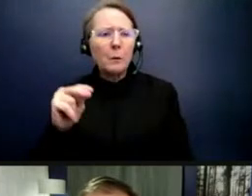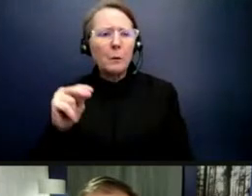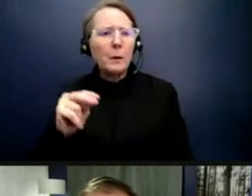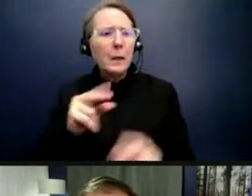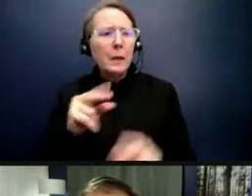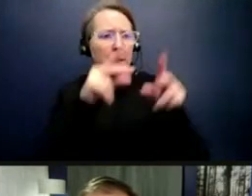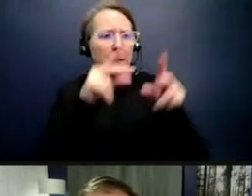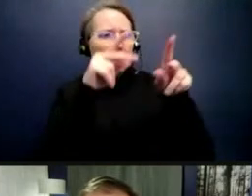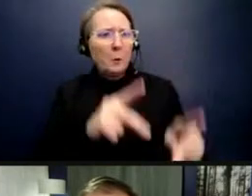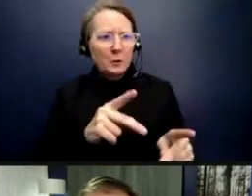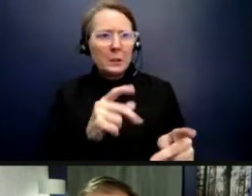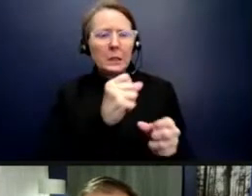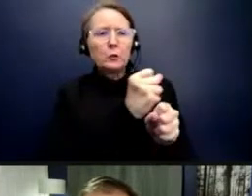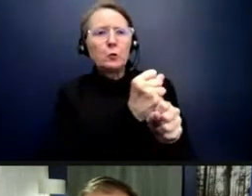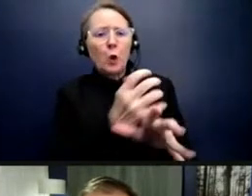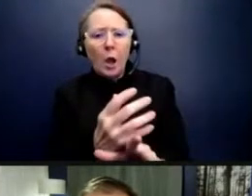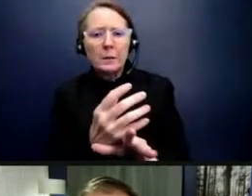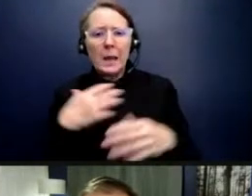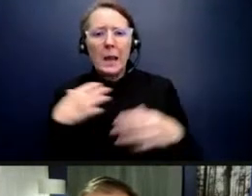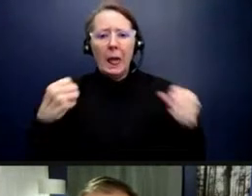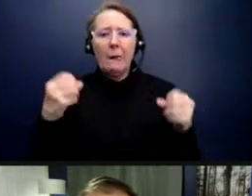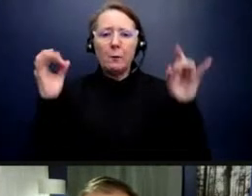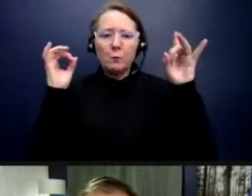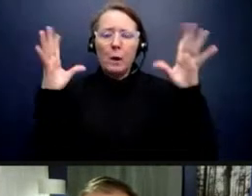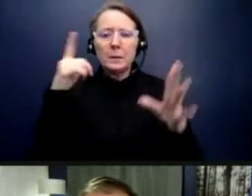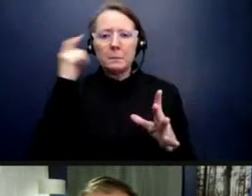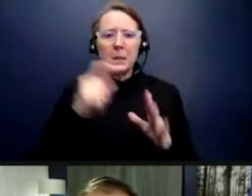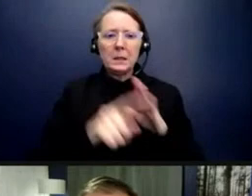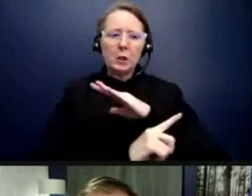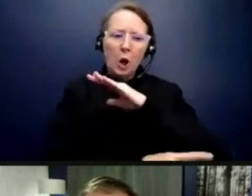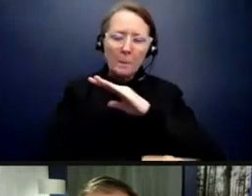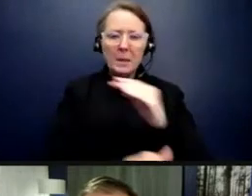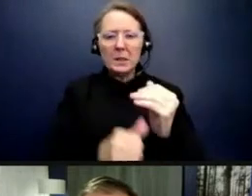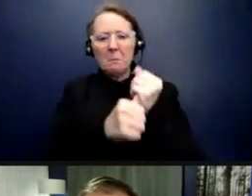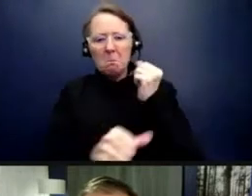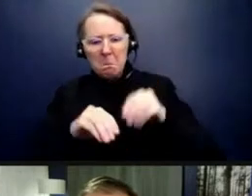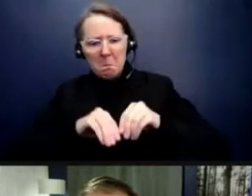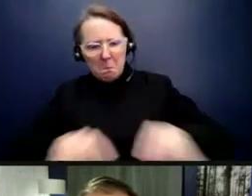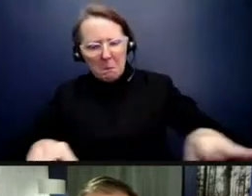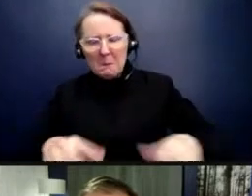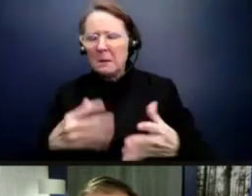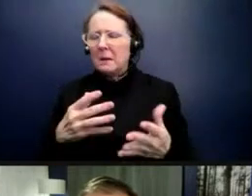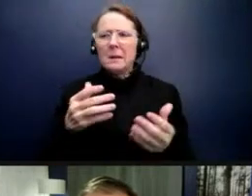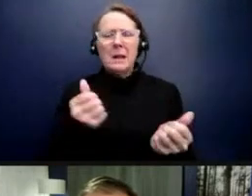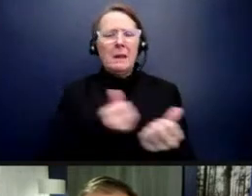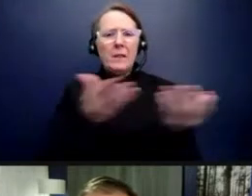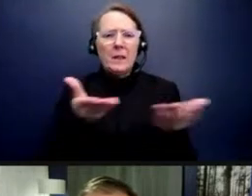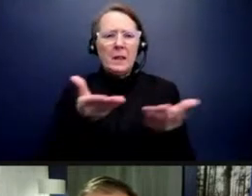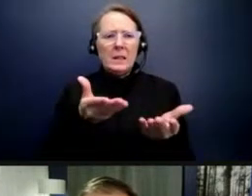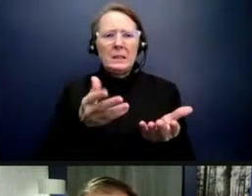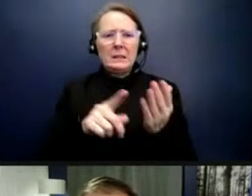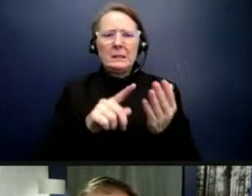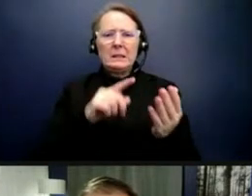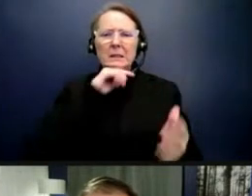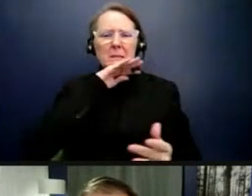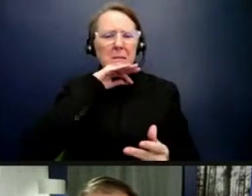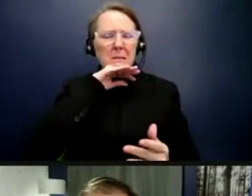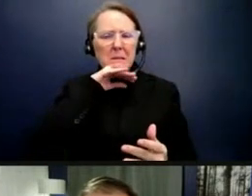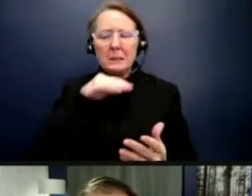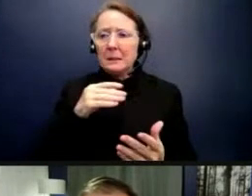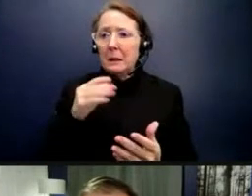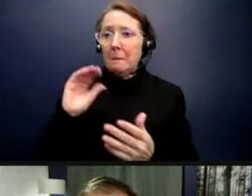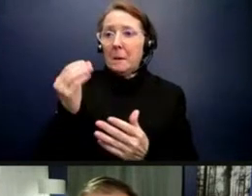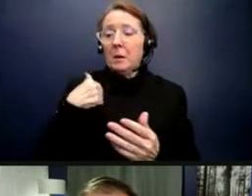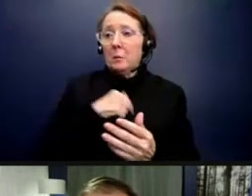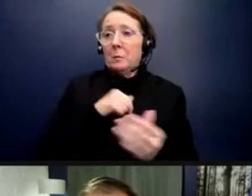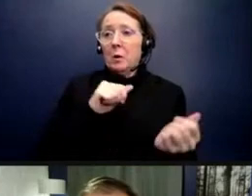with garbage and defecation and the rest of it. So I don't know. Apparently, we're all having different experiences with